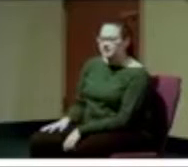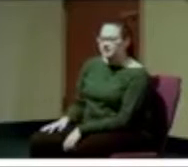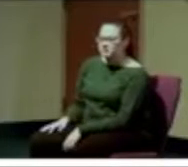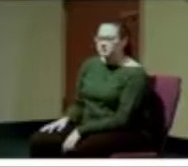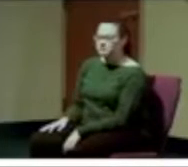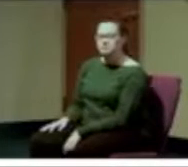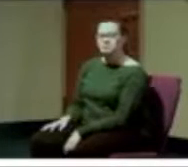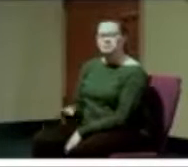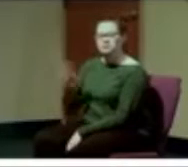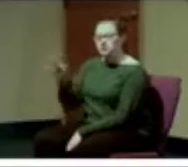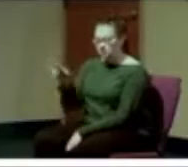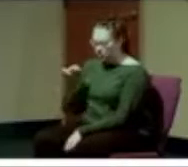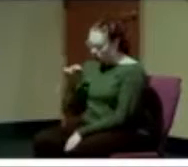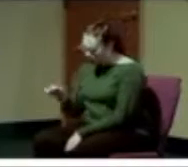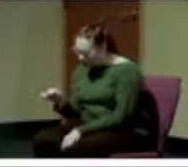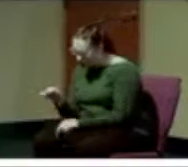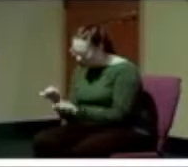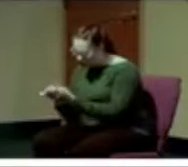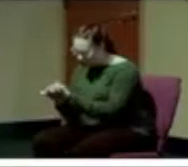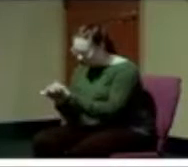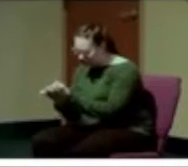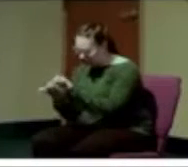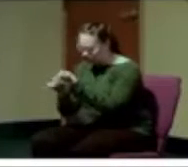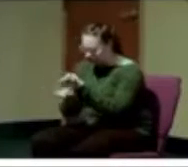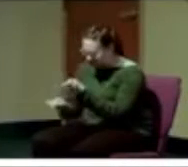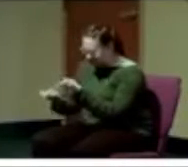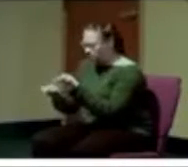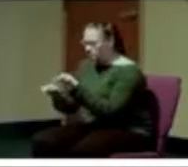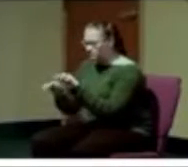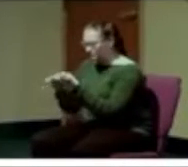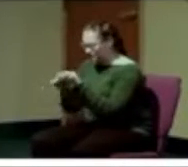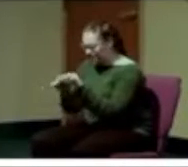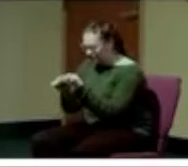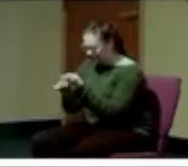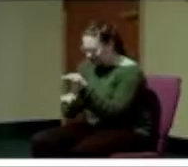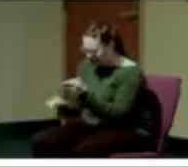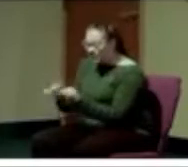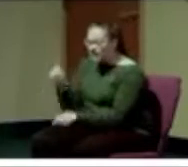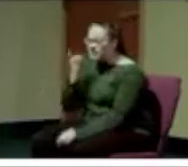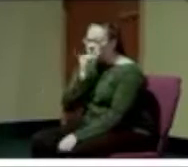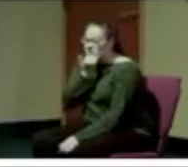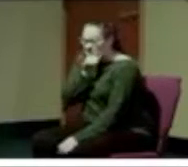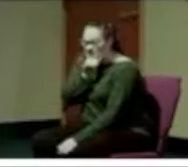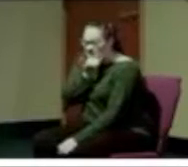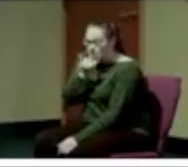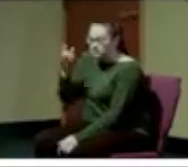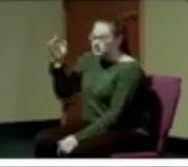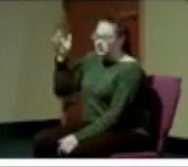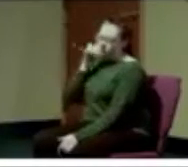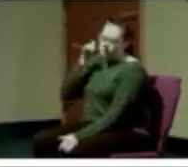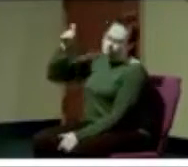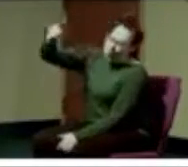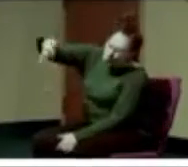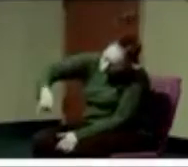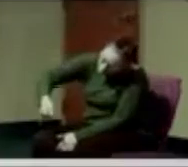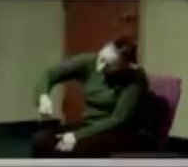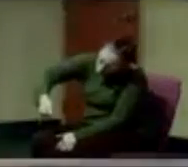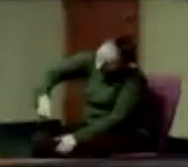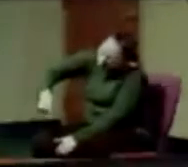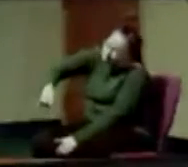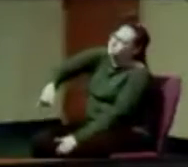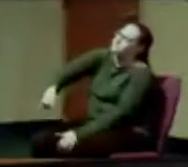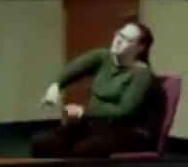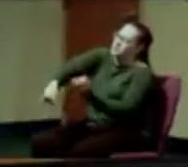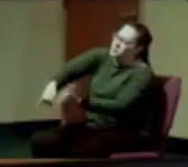You put your finger in one of those little holes and you spun it around, and if you messed up the spinning around, you had to hang up, disconnect the little thing on the